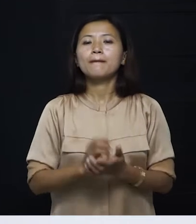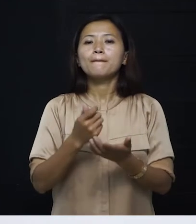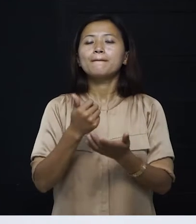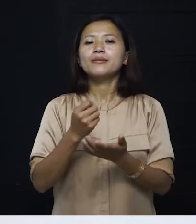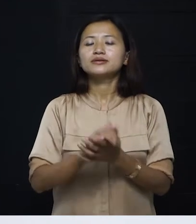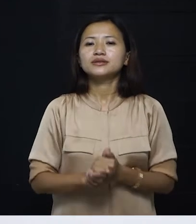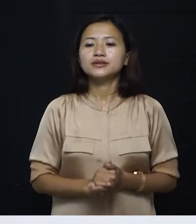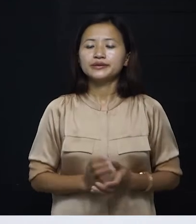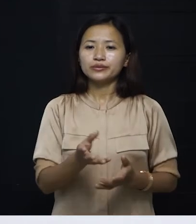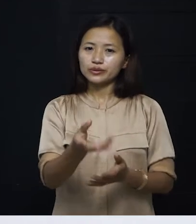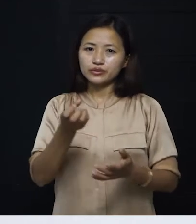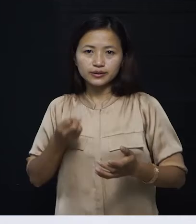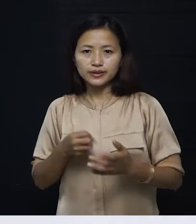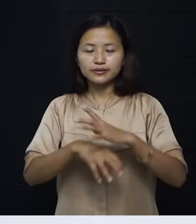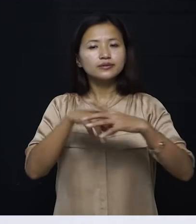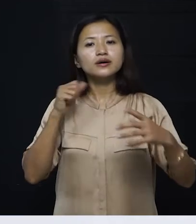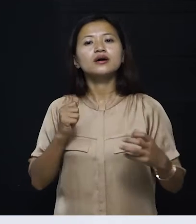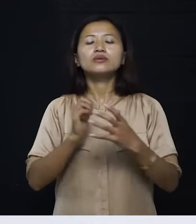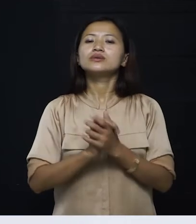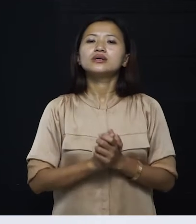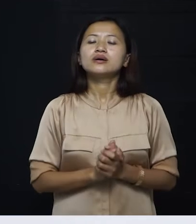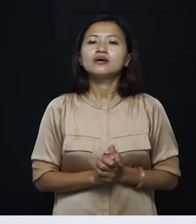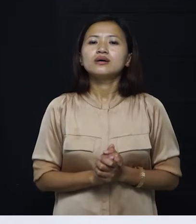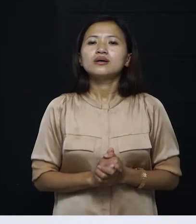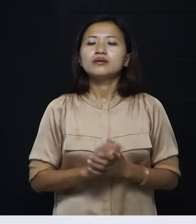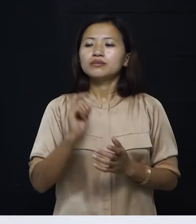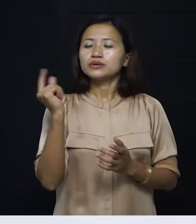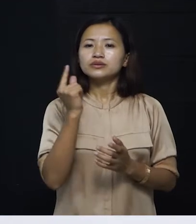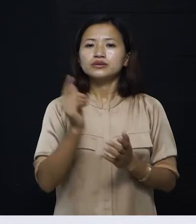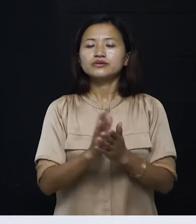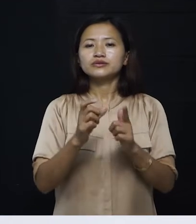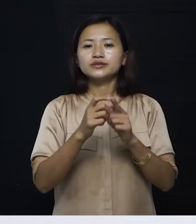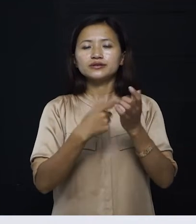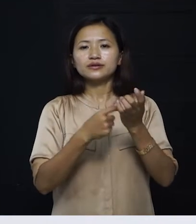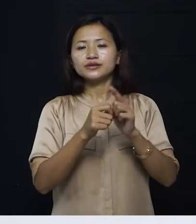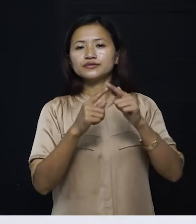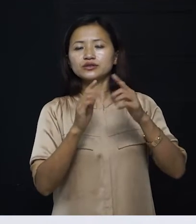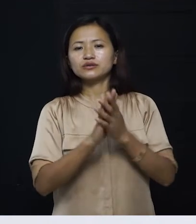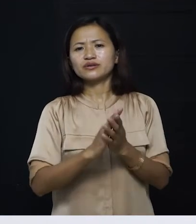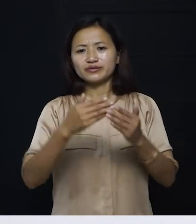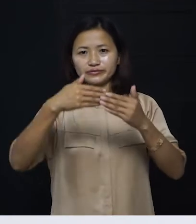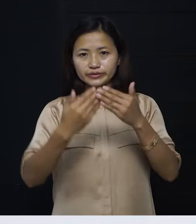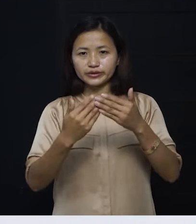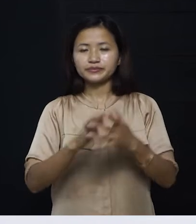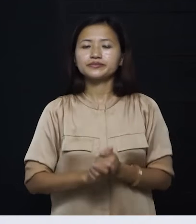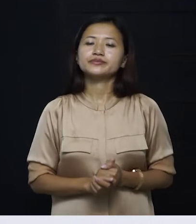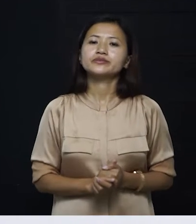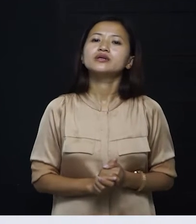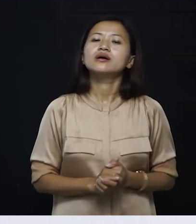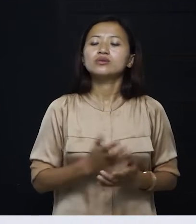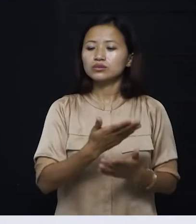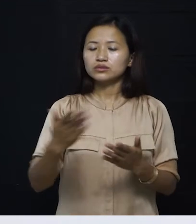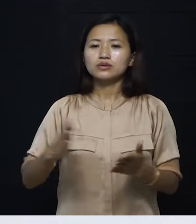you can again withdraw it. Okay? You can withdraw it by using a draft or a check. So those are called